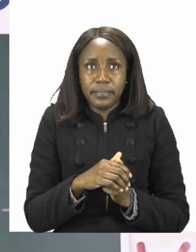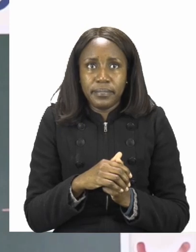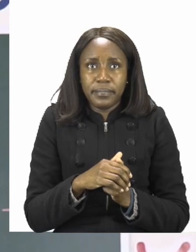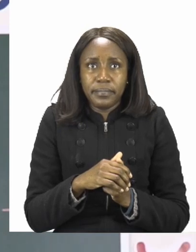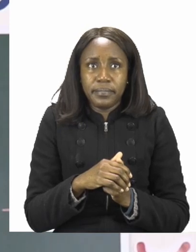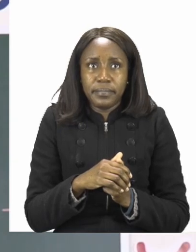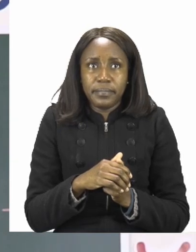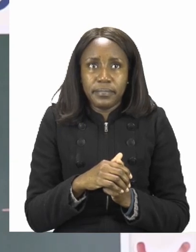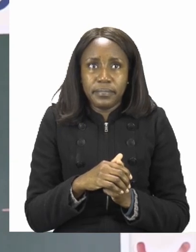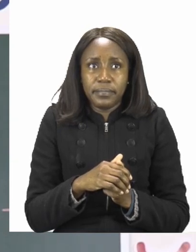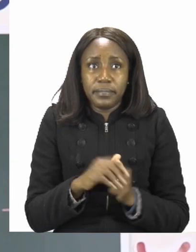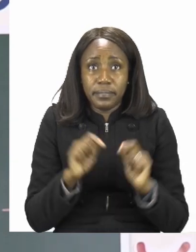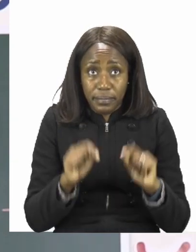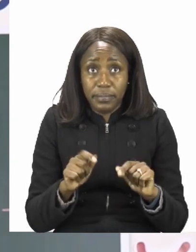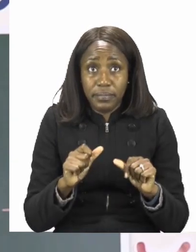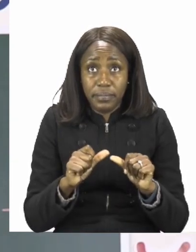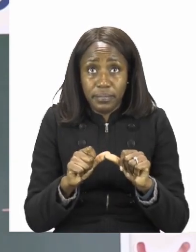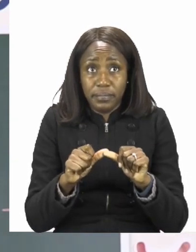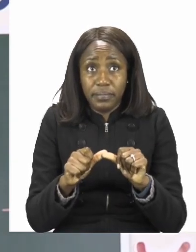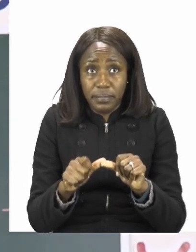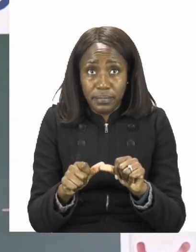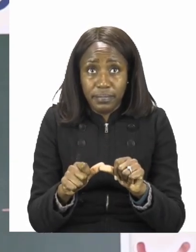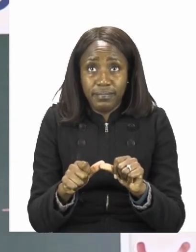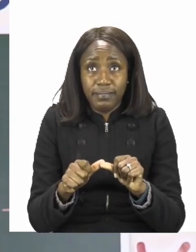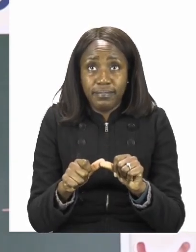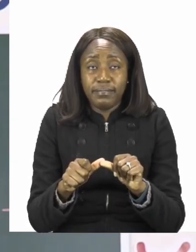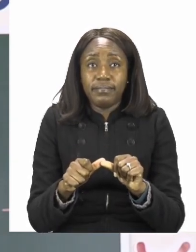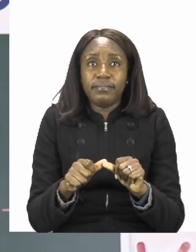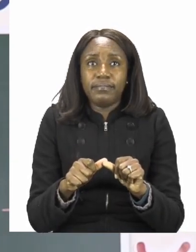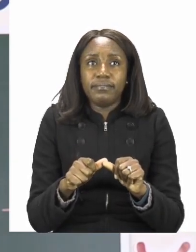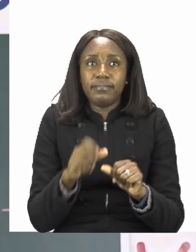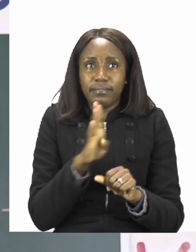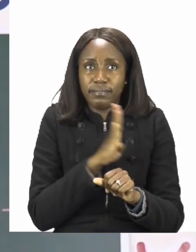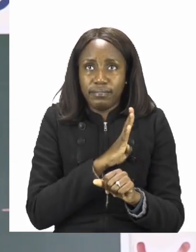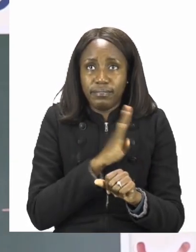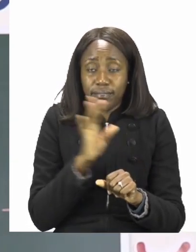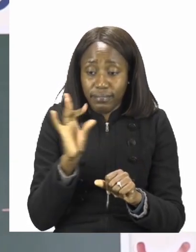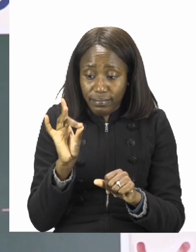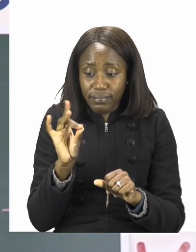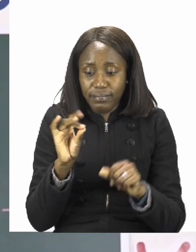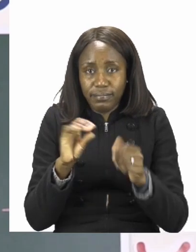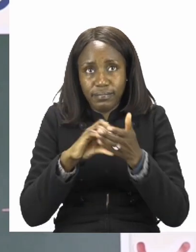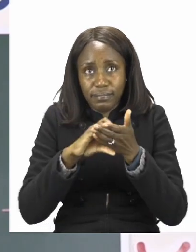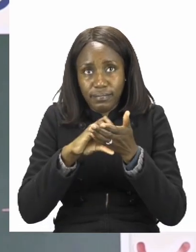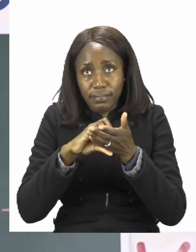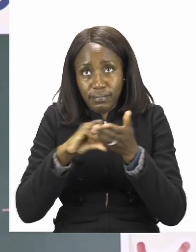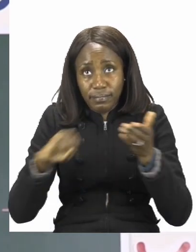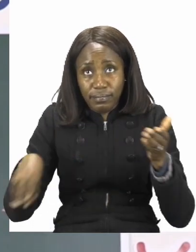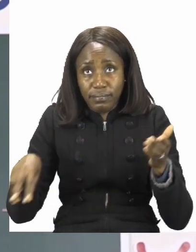to go to the next number by counting 2.